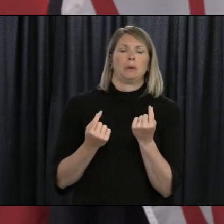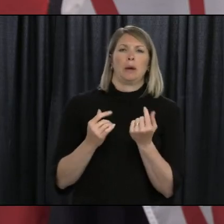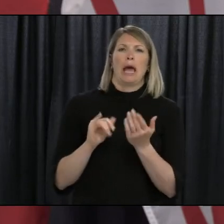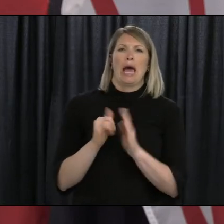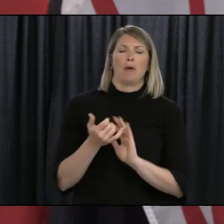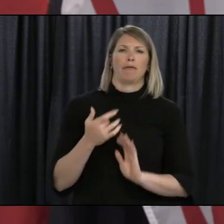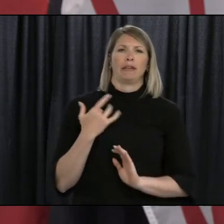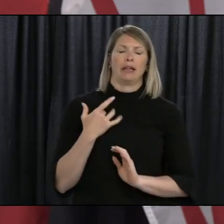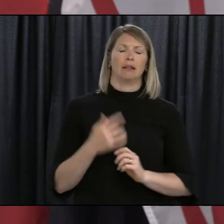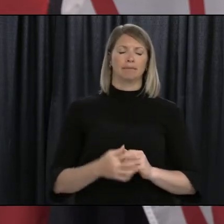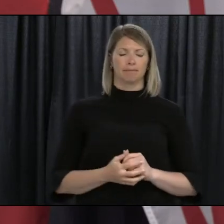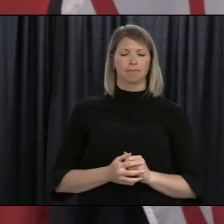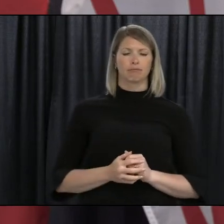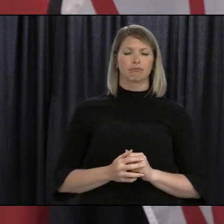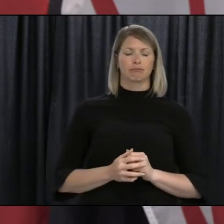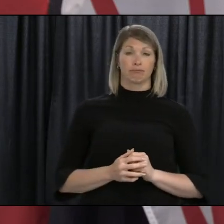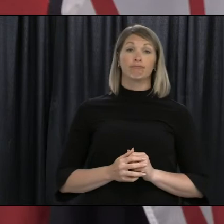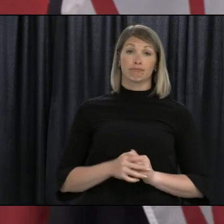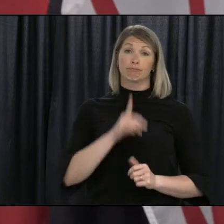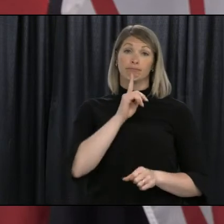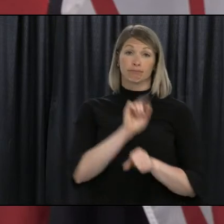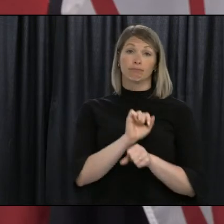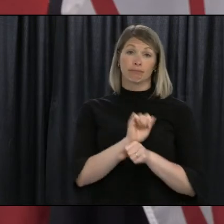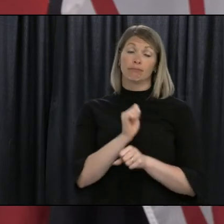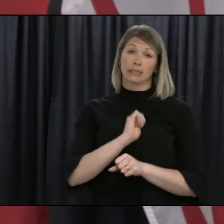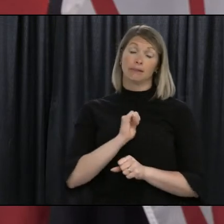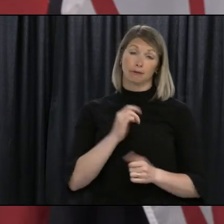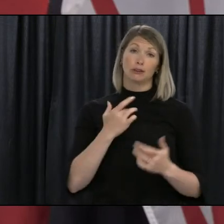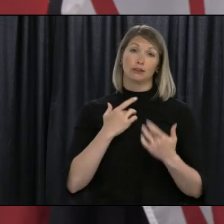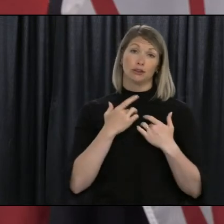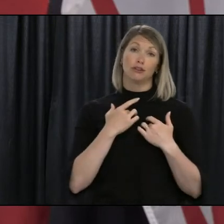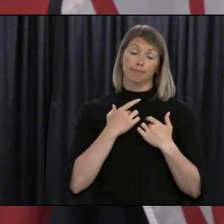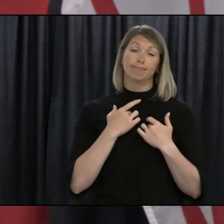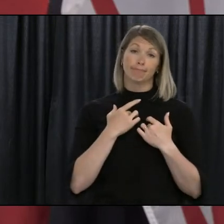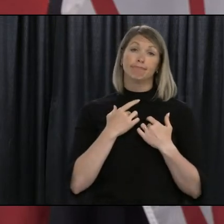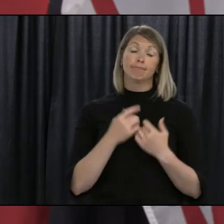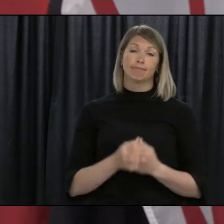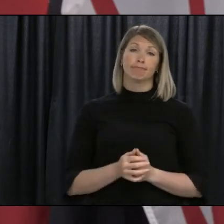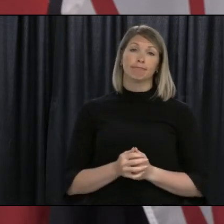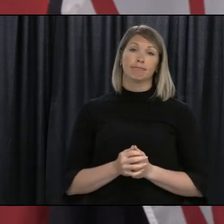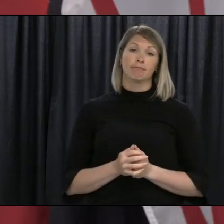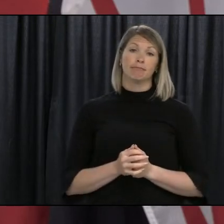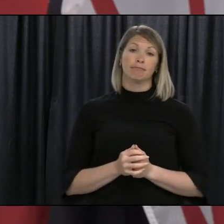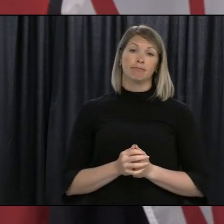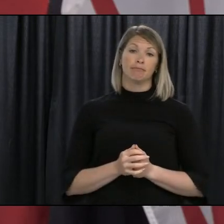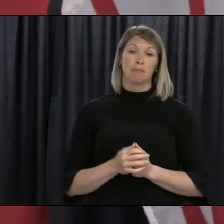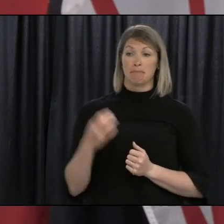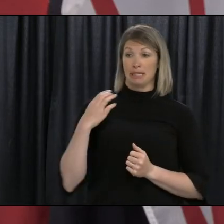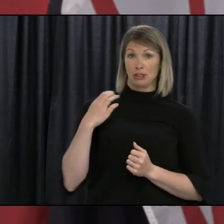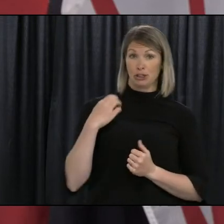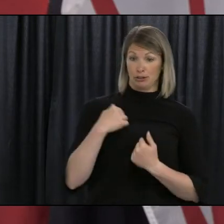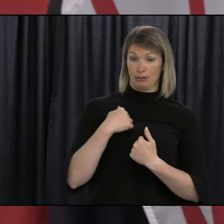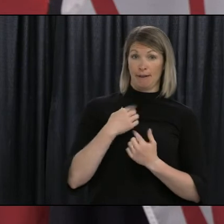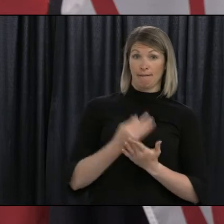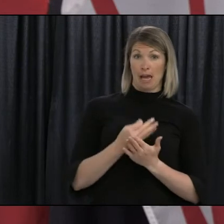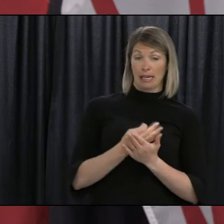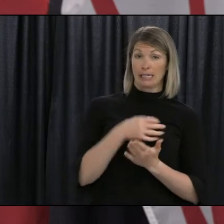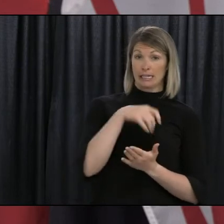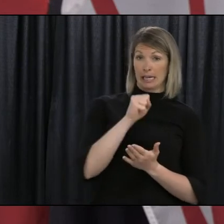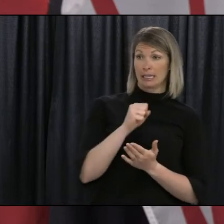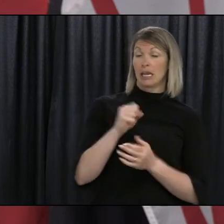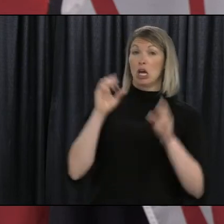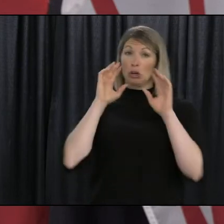is a concern. I think it's a concern not only for myself and the Premier and our Cabinet and